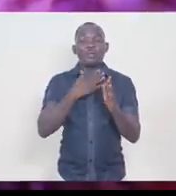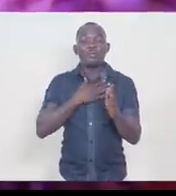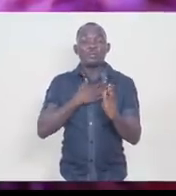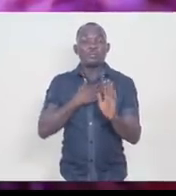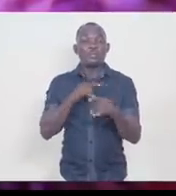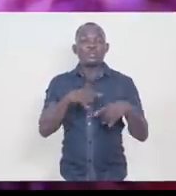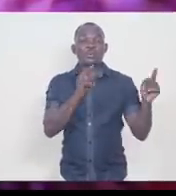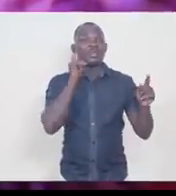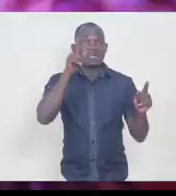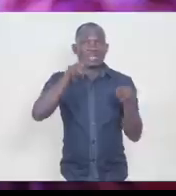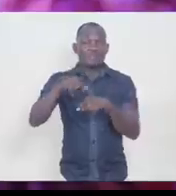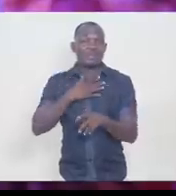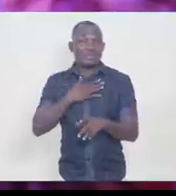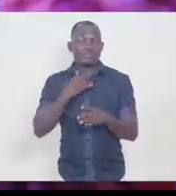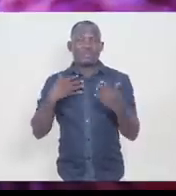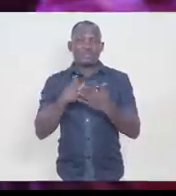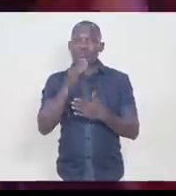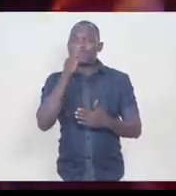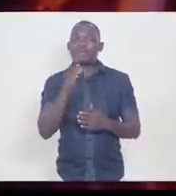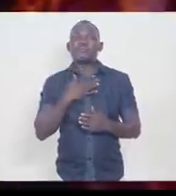I'll come back, okay? Okay.